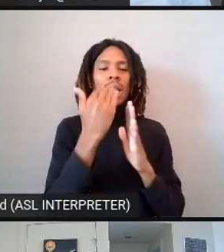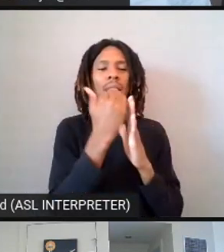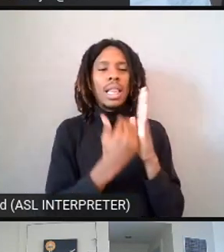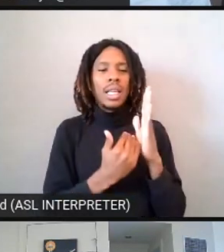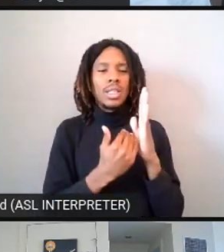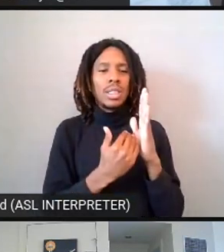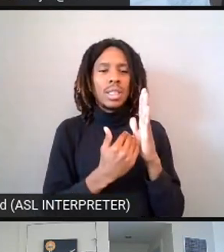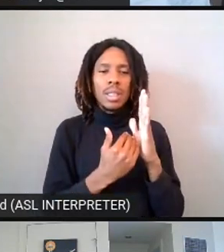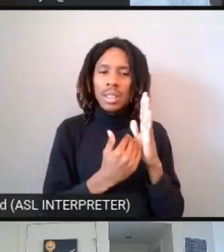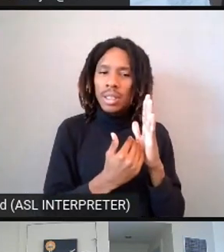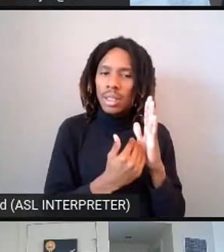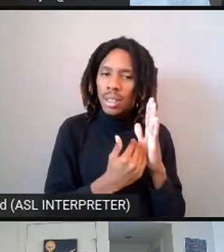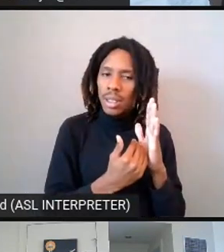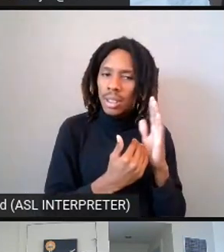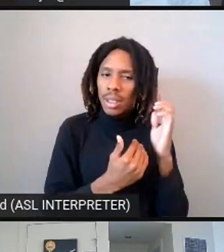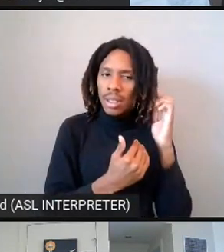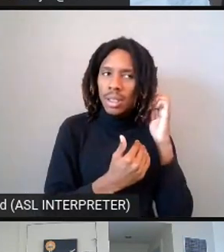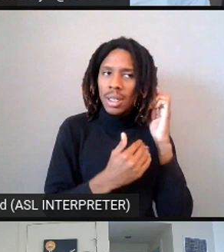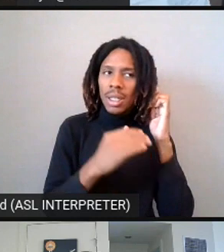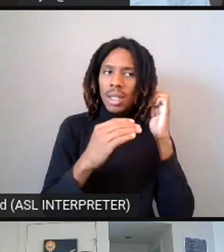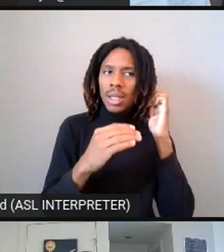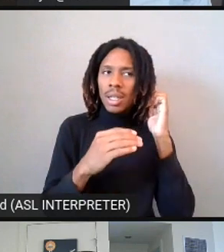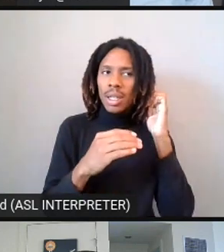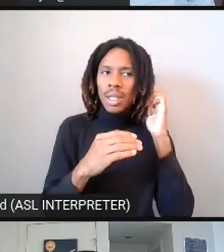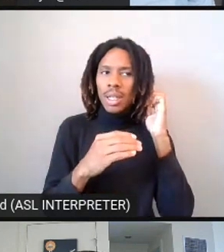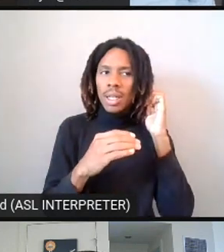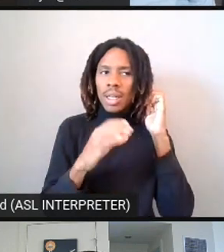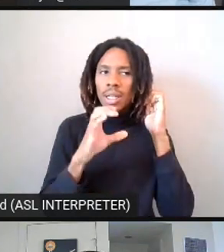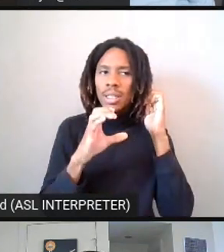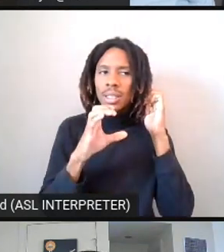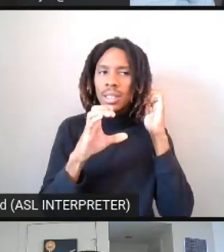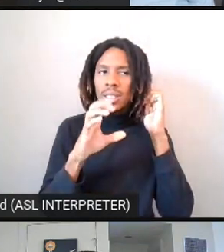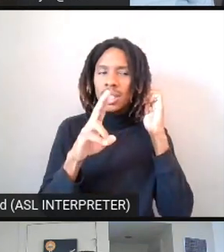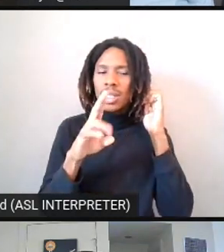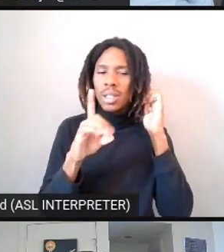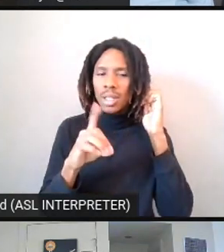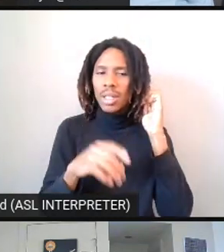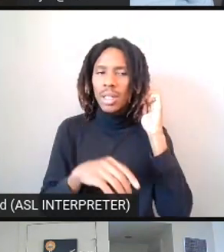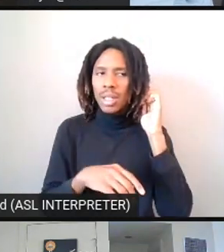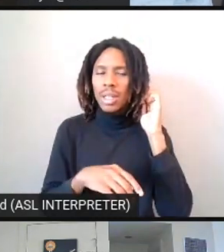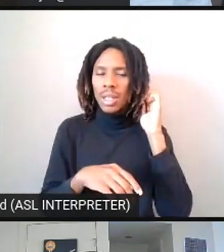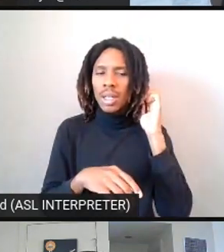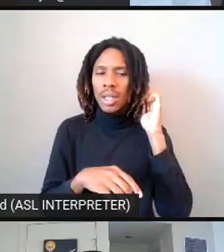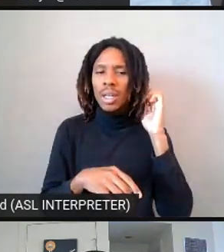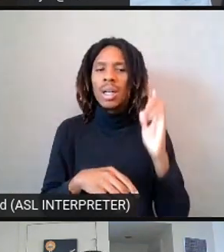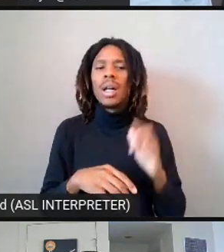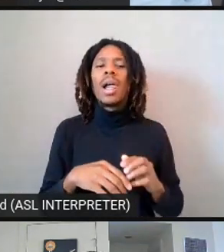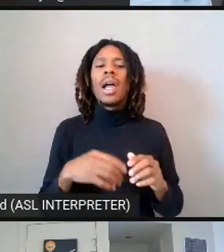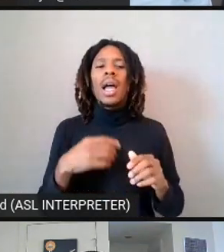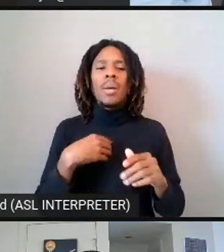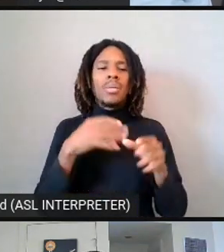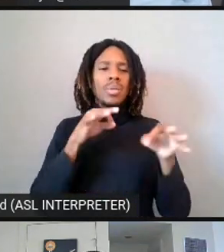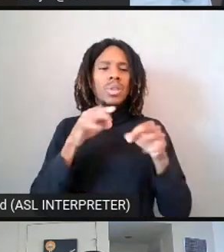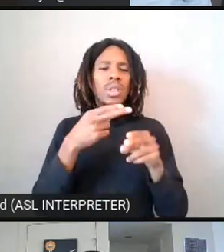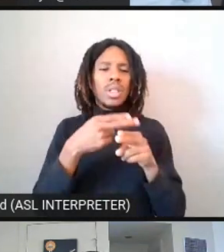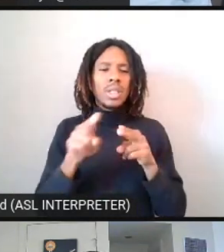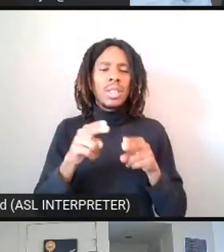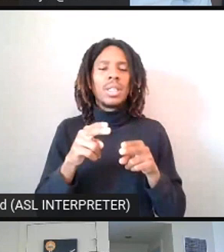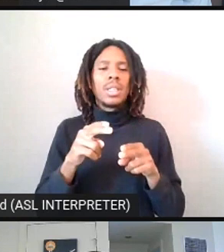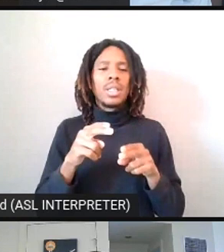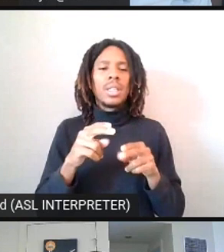And now I'm going to do the same thing for Amazon kinesisStream and ECS Cluster. And I'm going to go through very quickly to show the